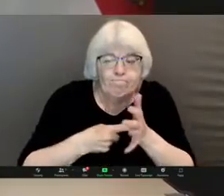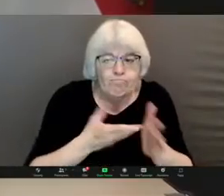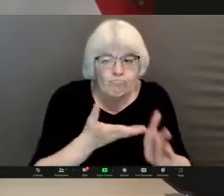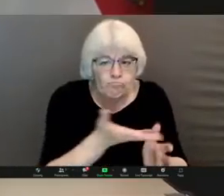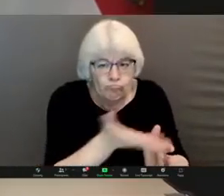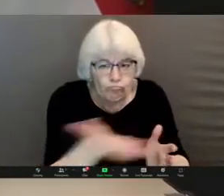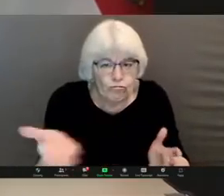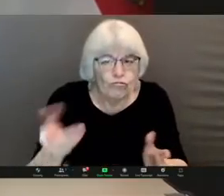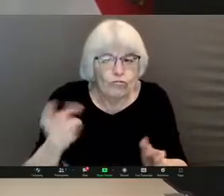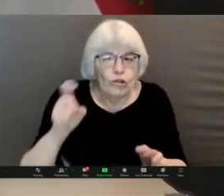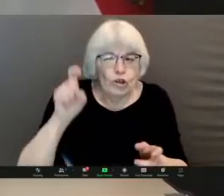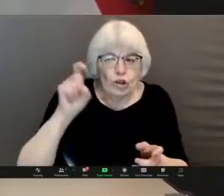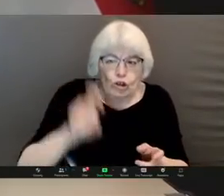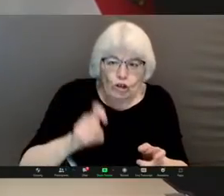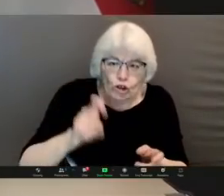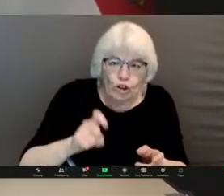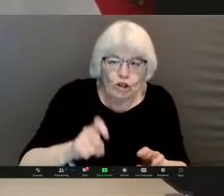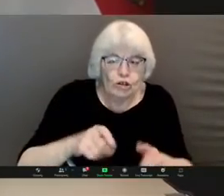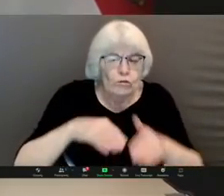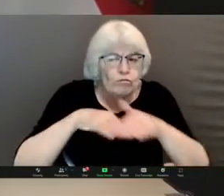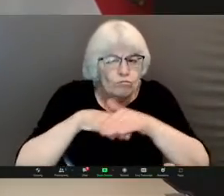I have, but essentially,